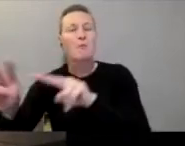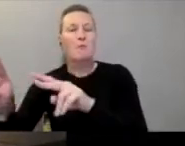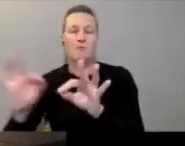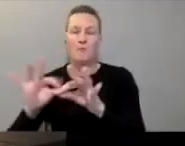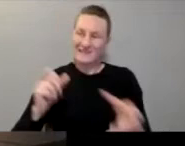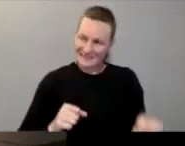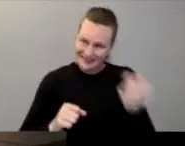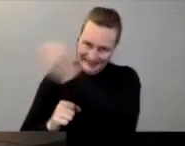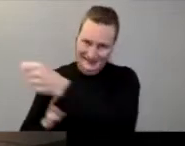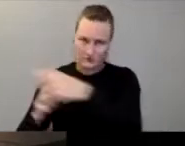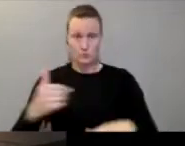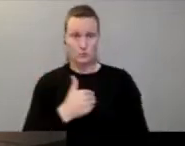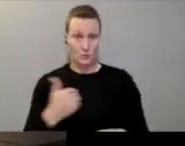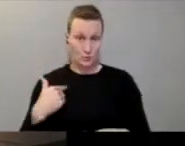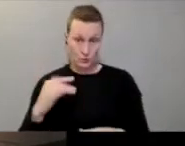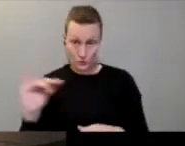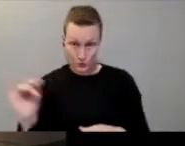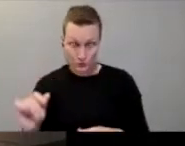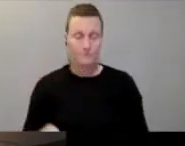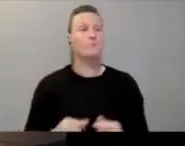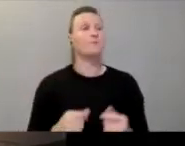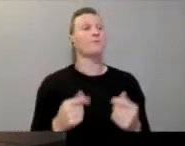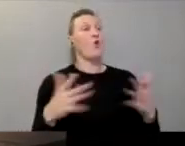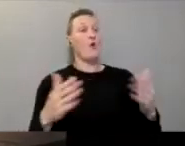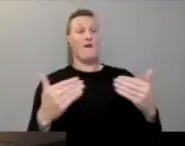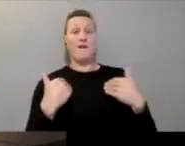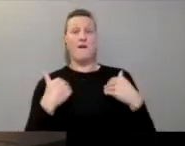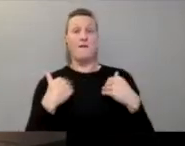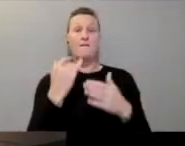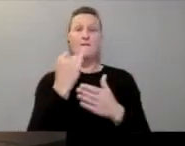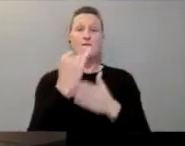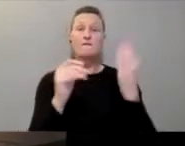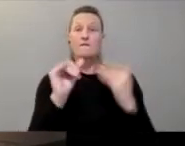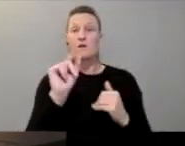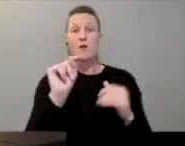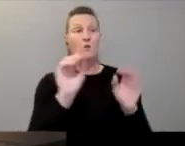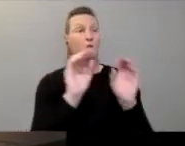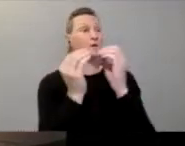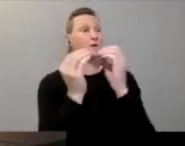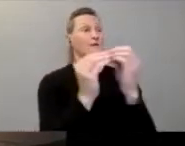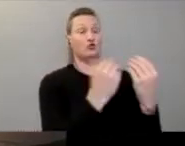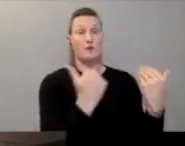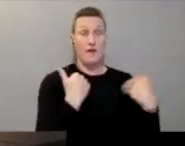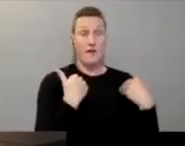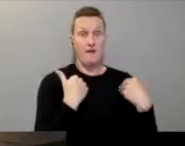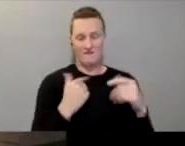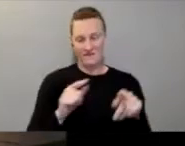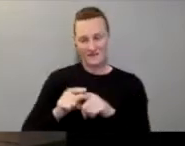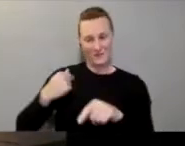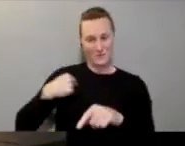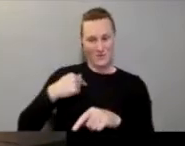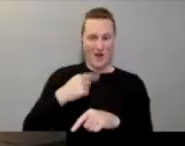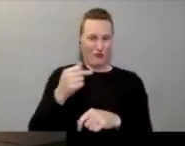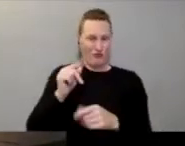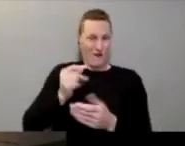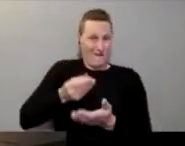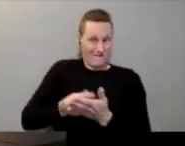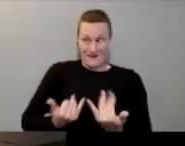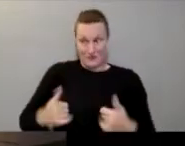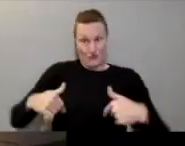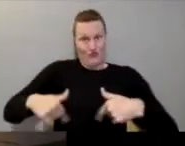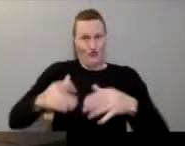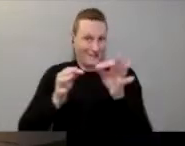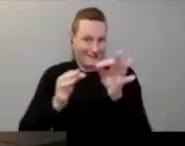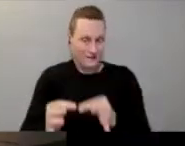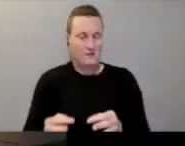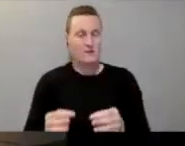arts organizations, similar to what we're kickstarting here with this partnership grant application. And then everywhere